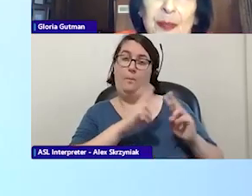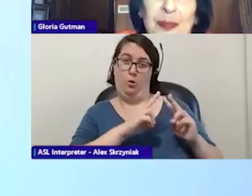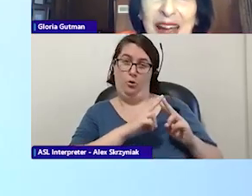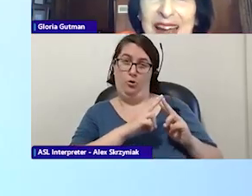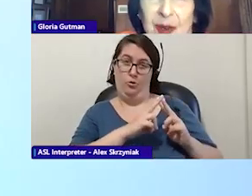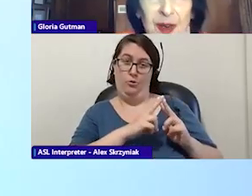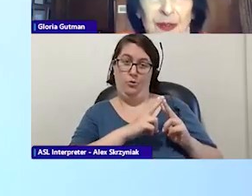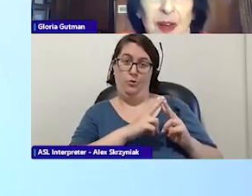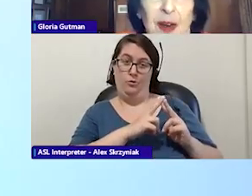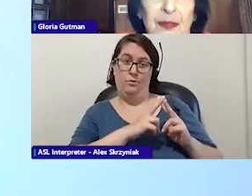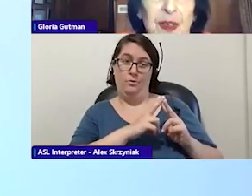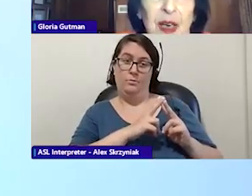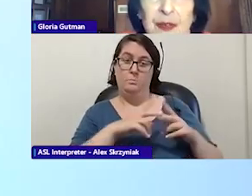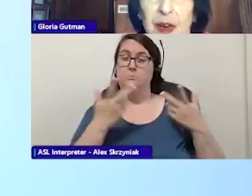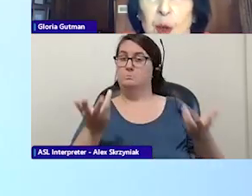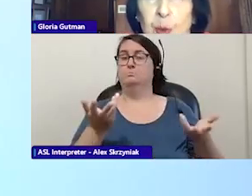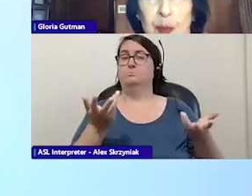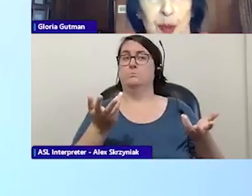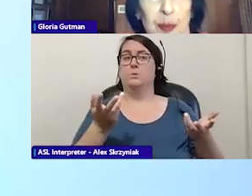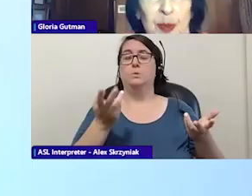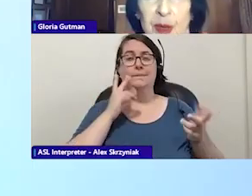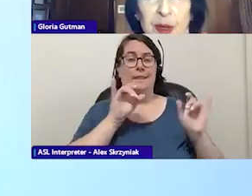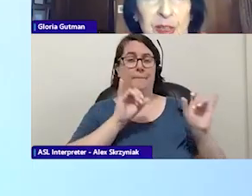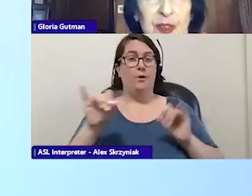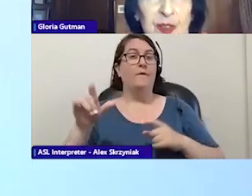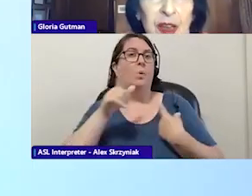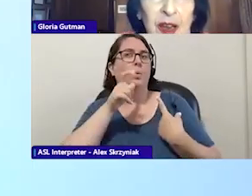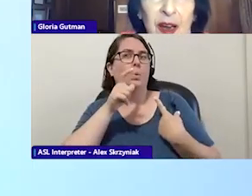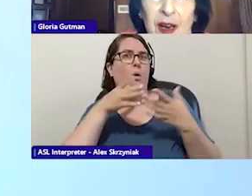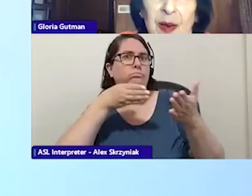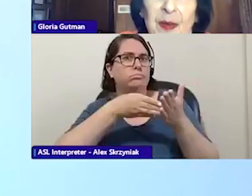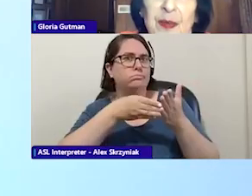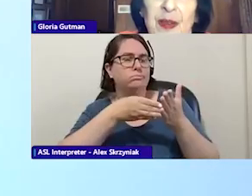the pattern of who the perpetrator is